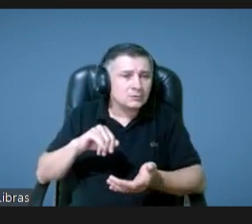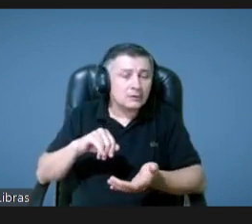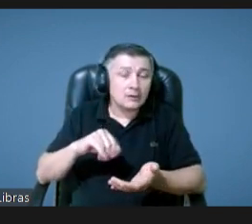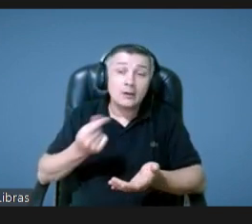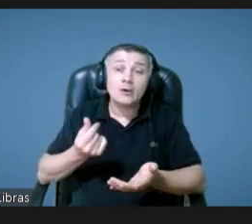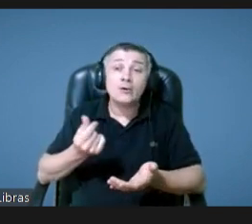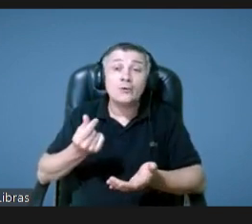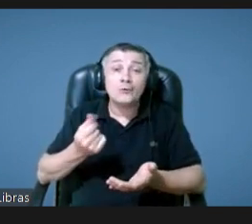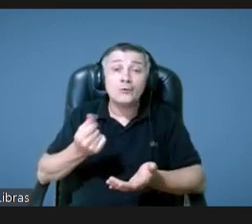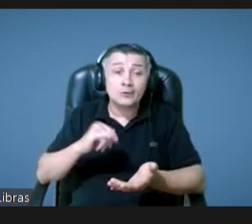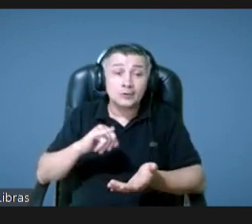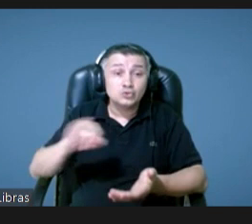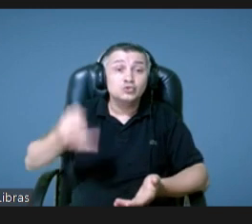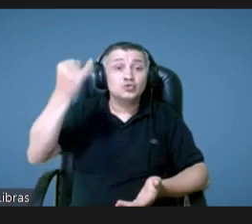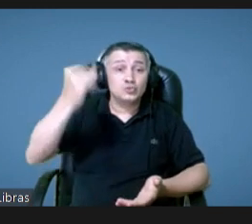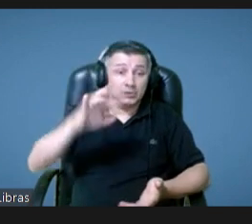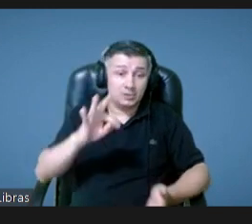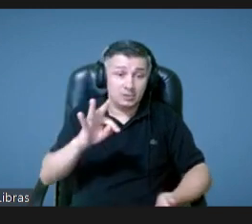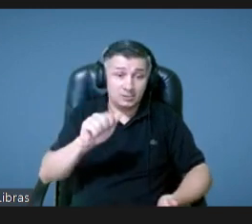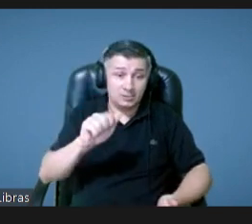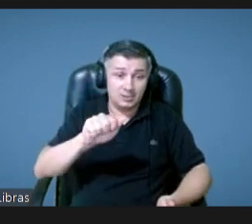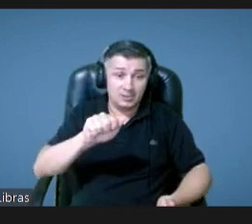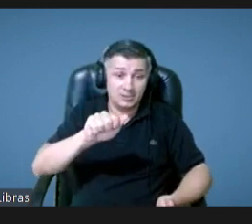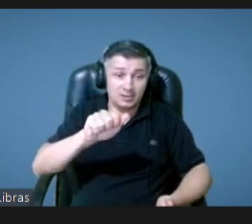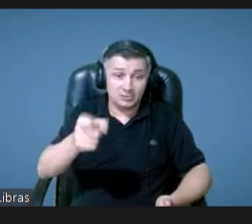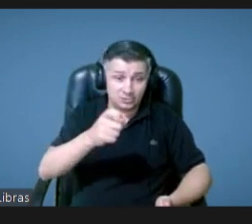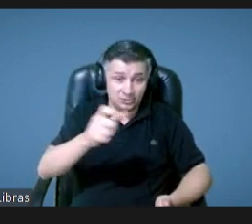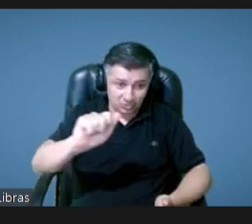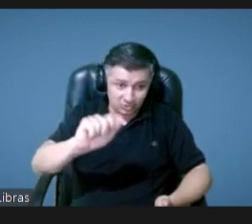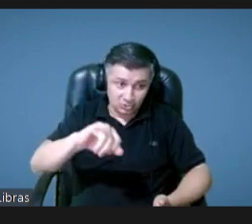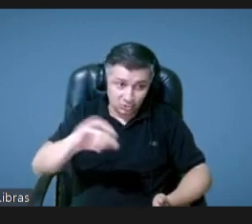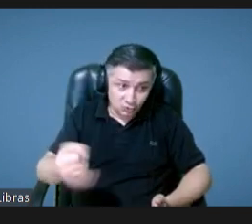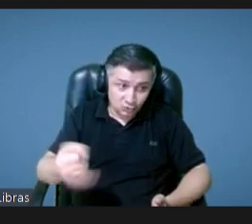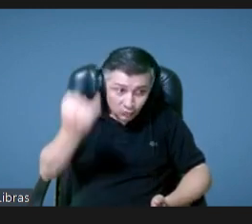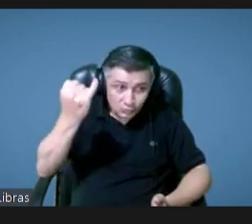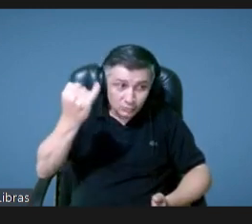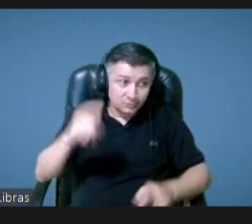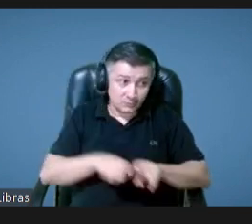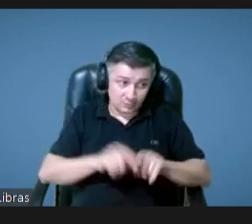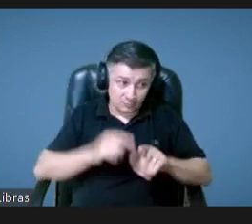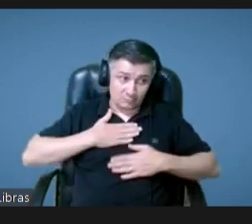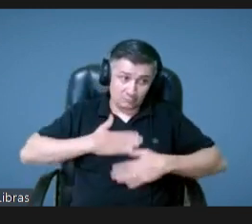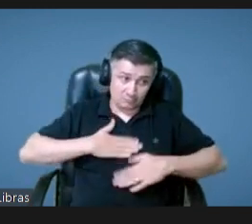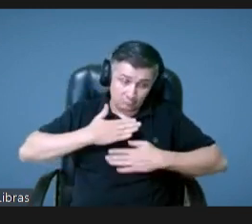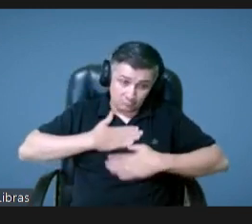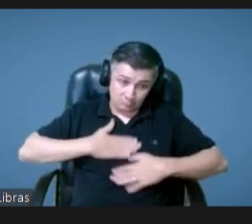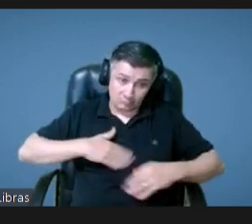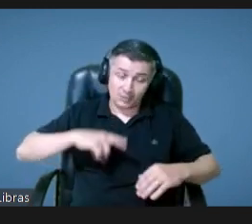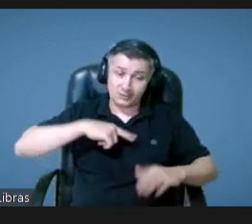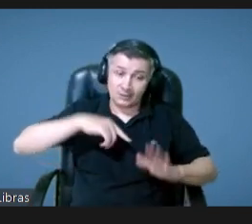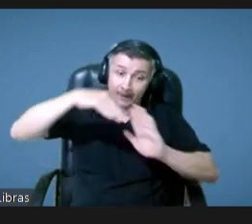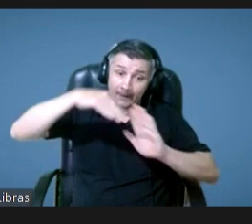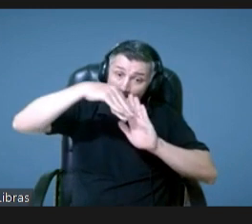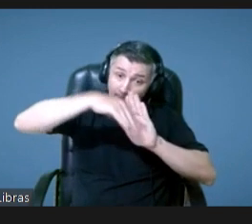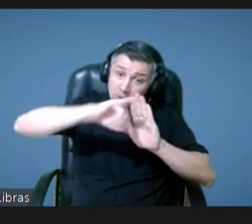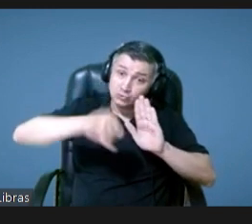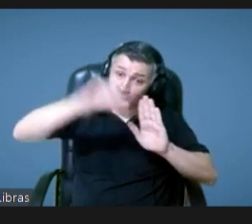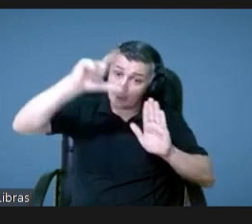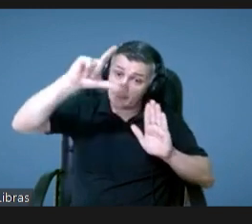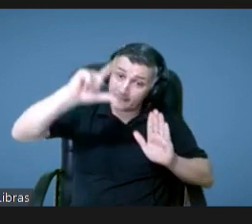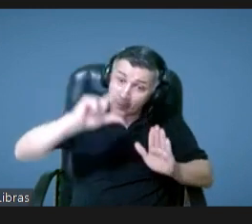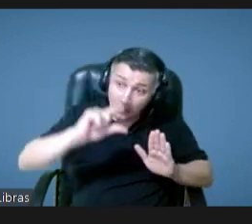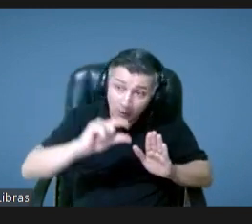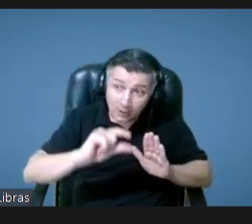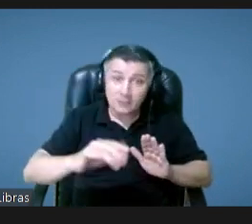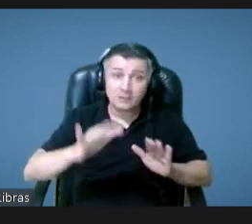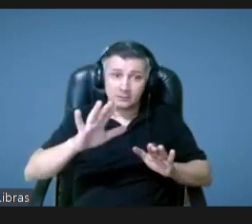You, when the interest rate is high or interest rates are going up, uh, demand is